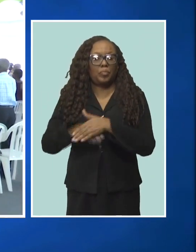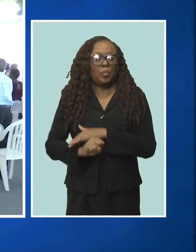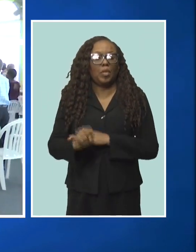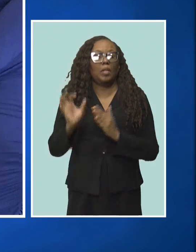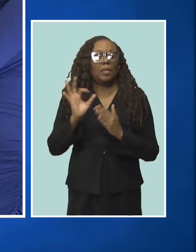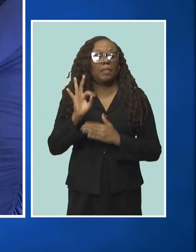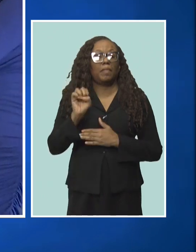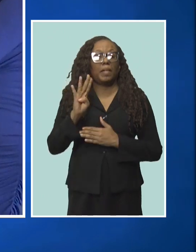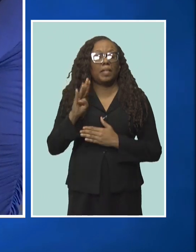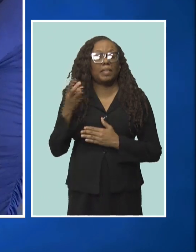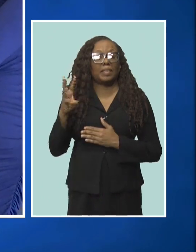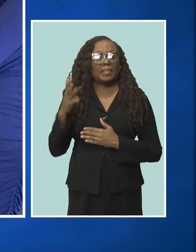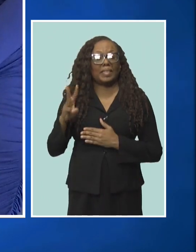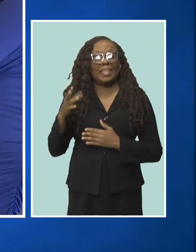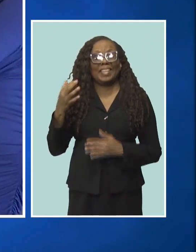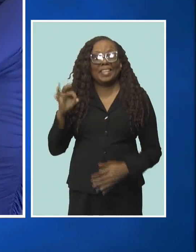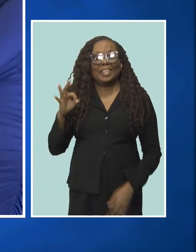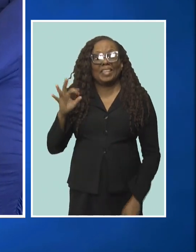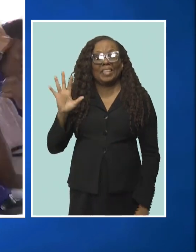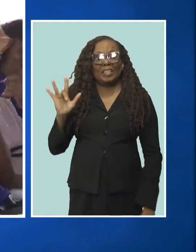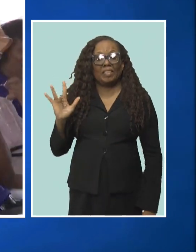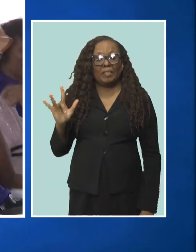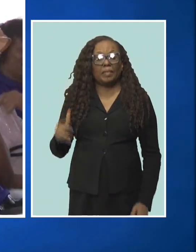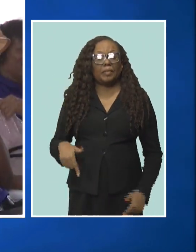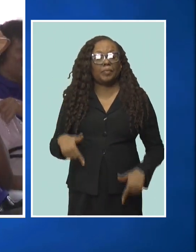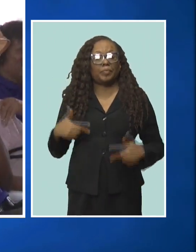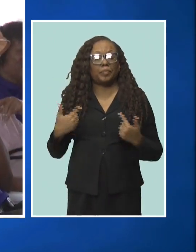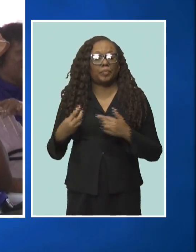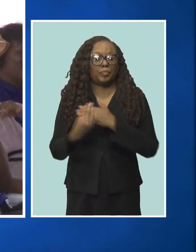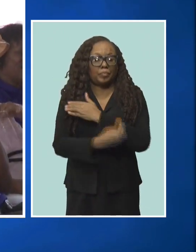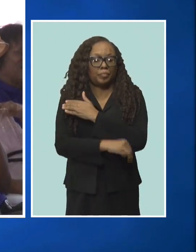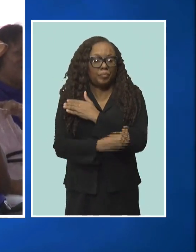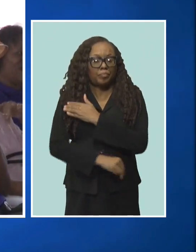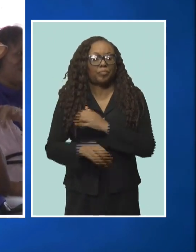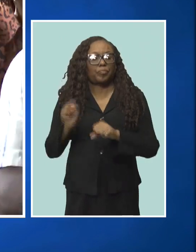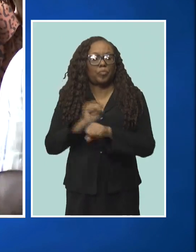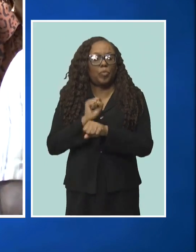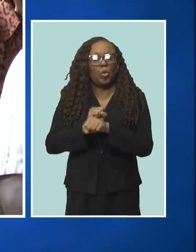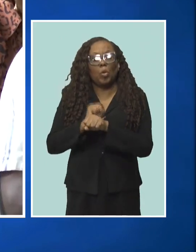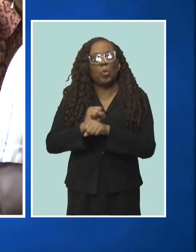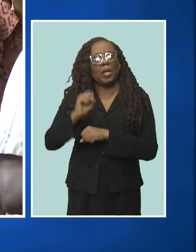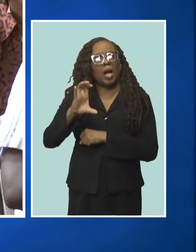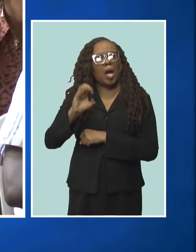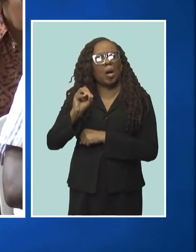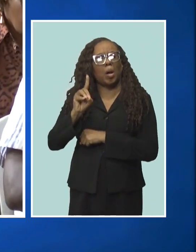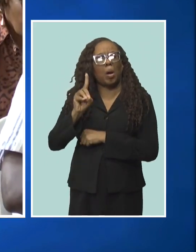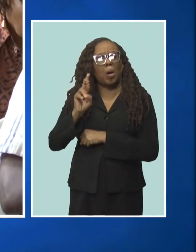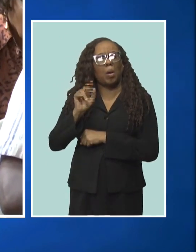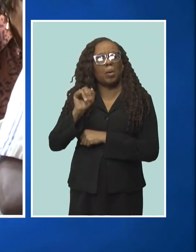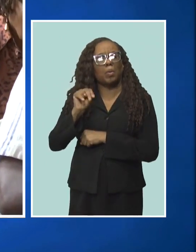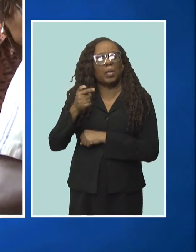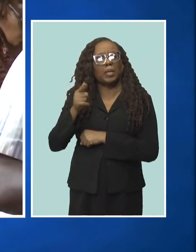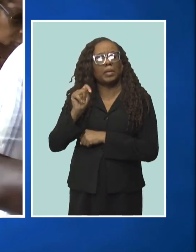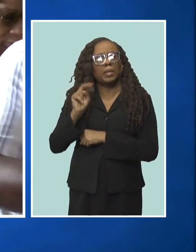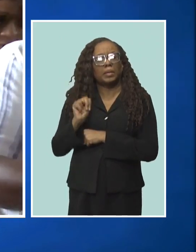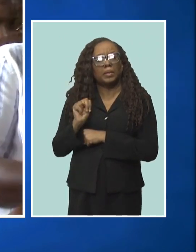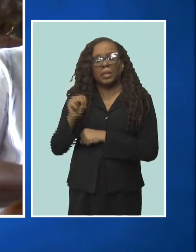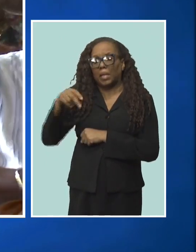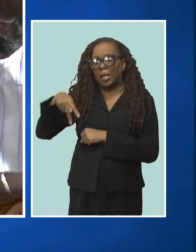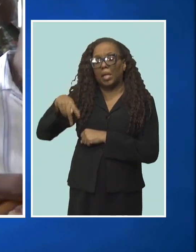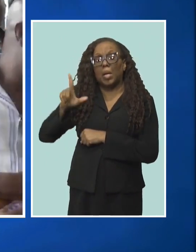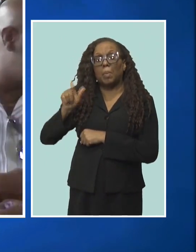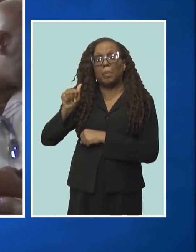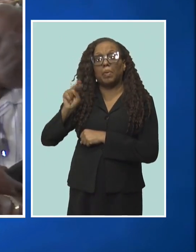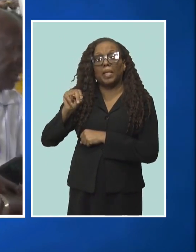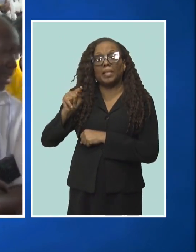1925, lived in Woodstock Road and Thompson Gap, Codrington Hill, St. Michael. She worked at Codrington Plantation as a laborer, also as a domestic